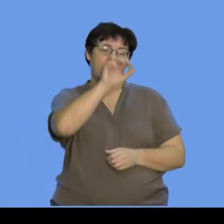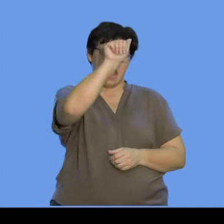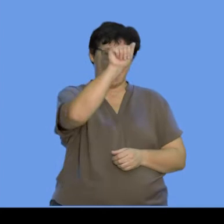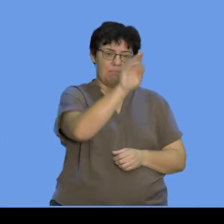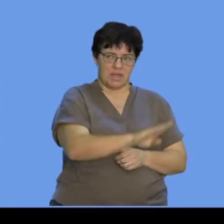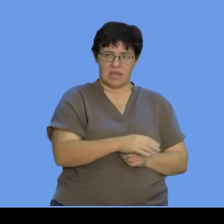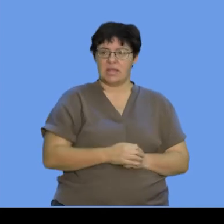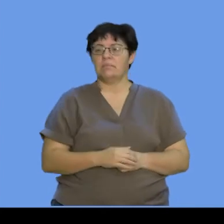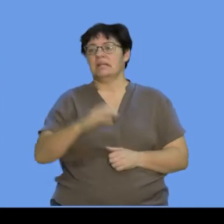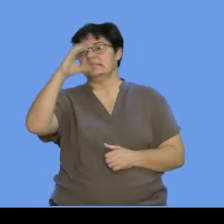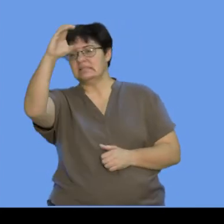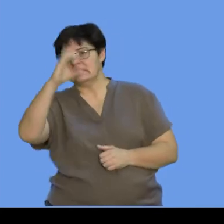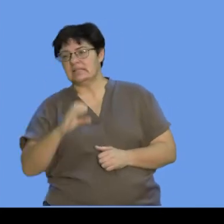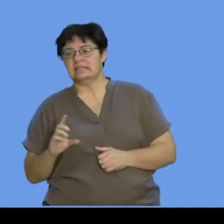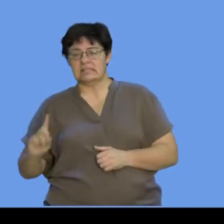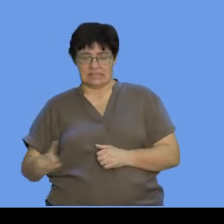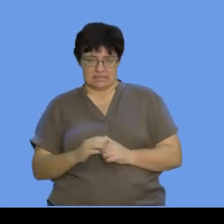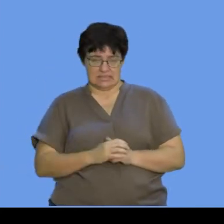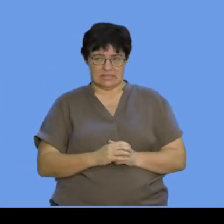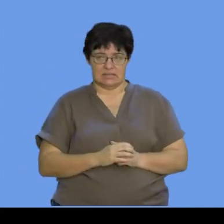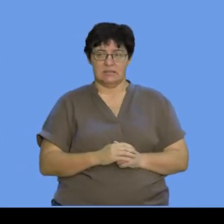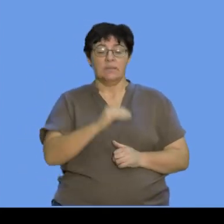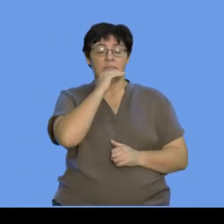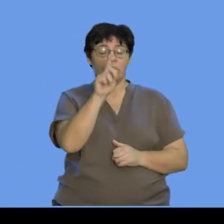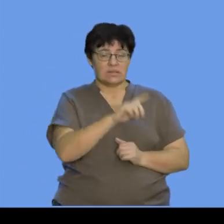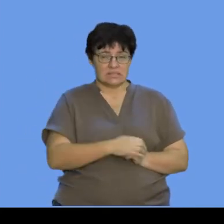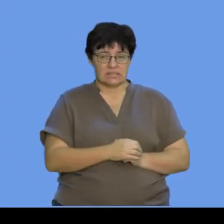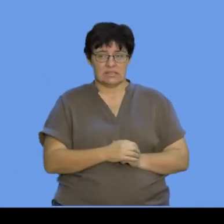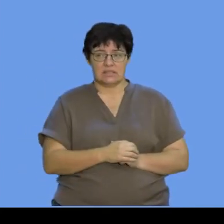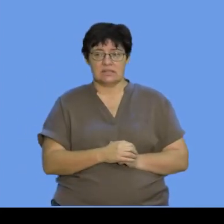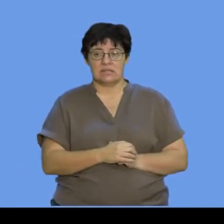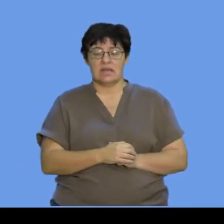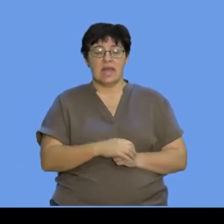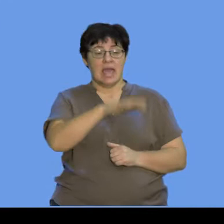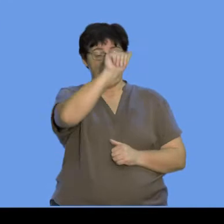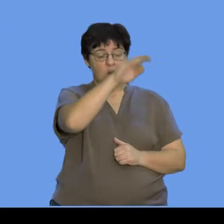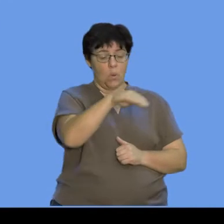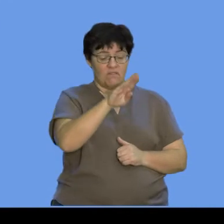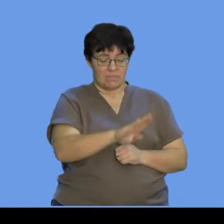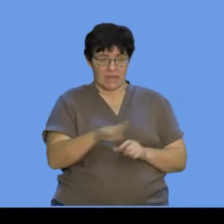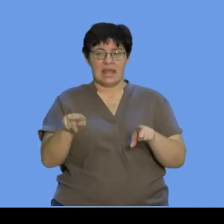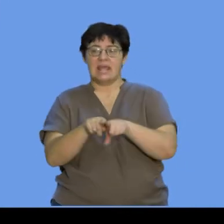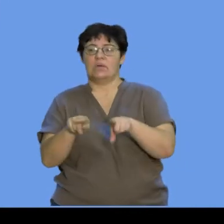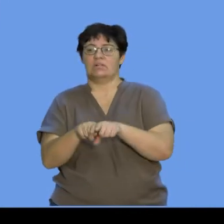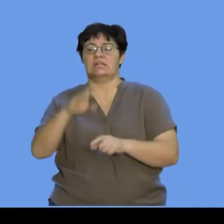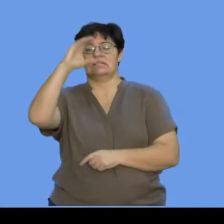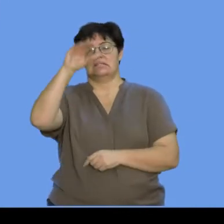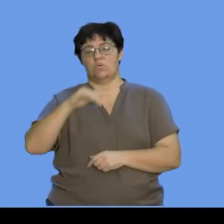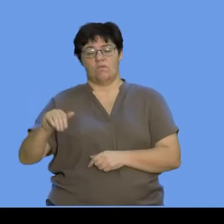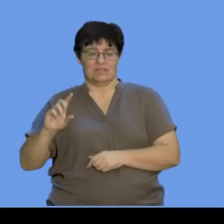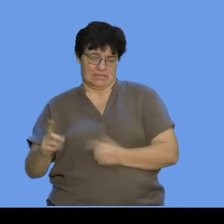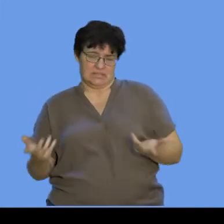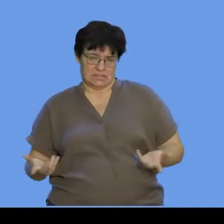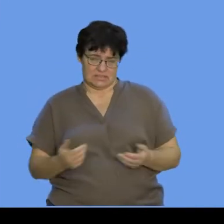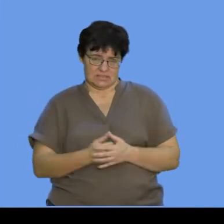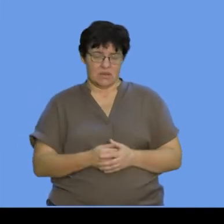that is B, that is C, that is D, it means that A over B will be equal to C